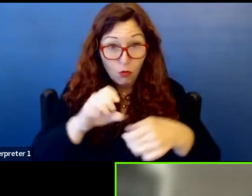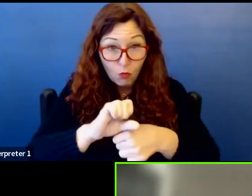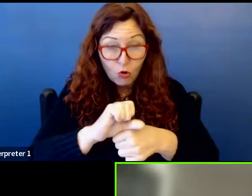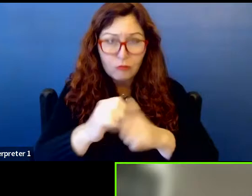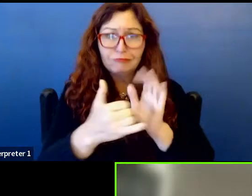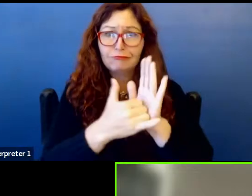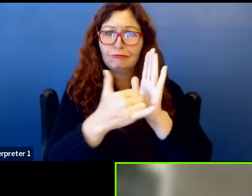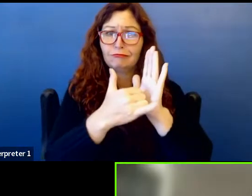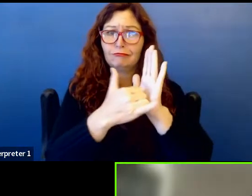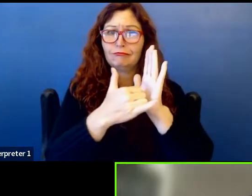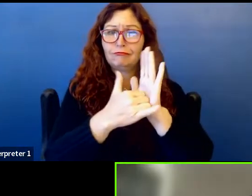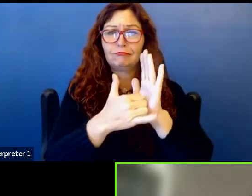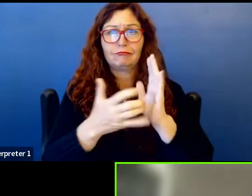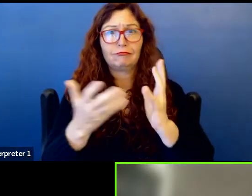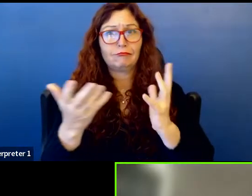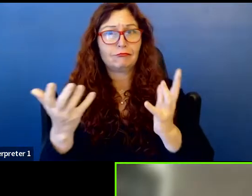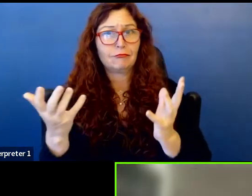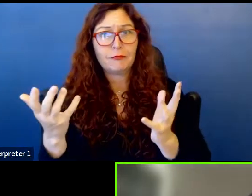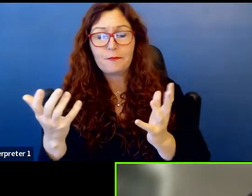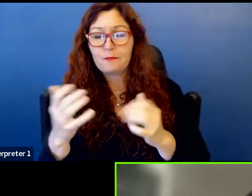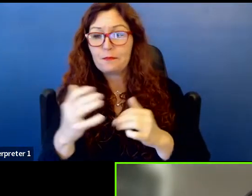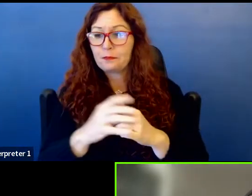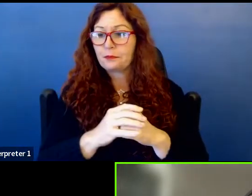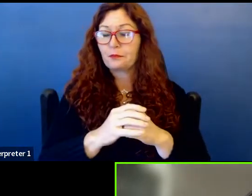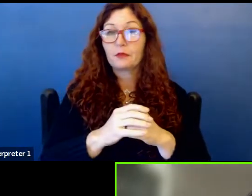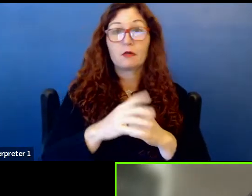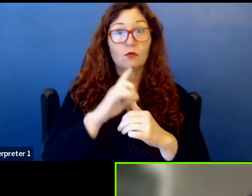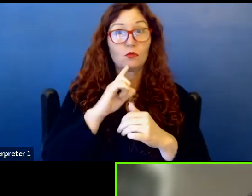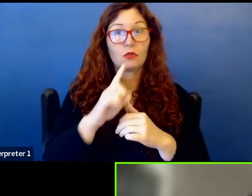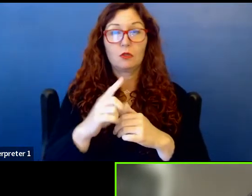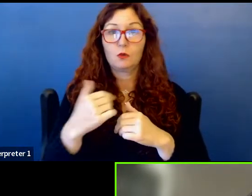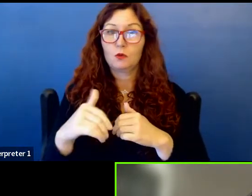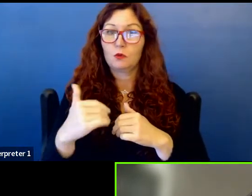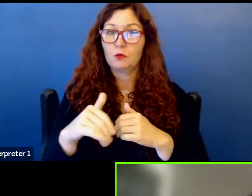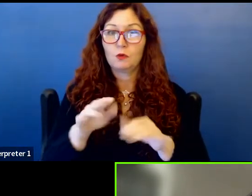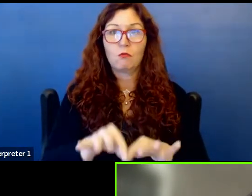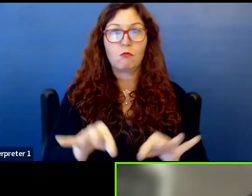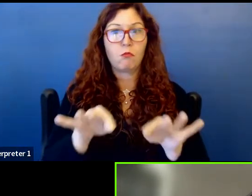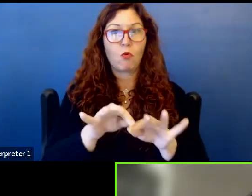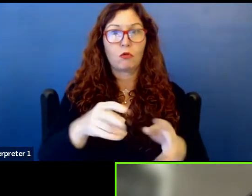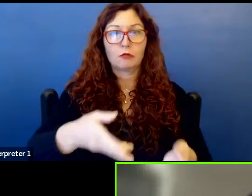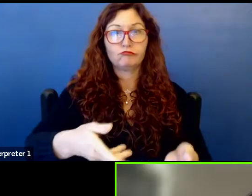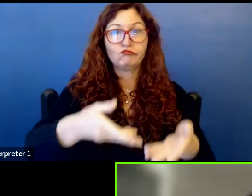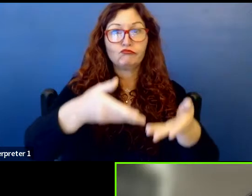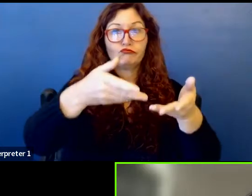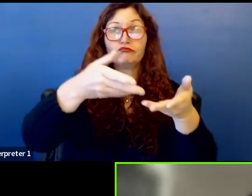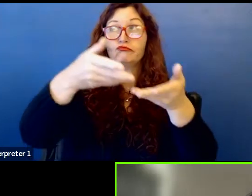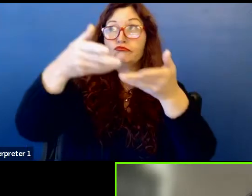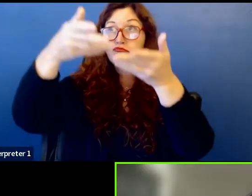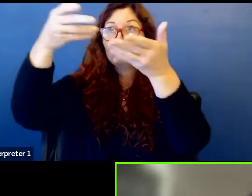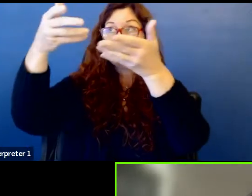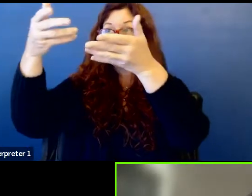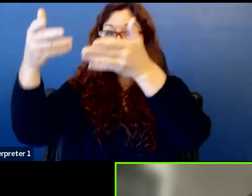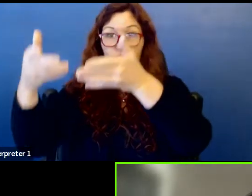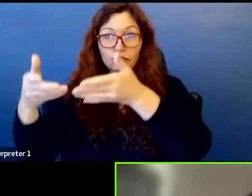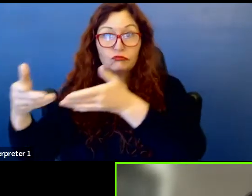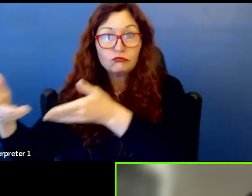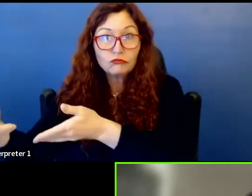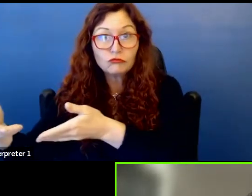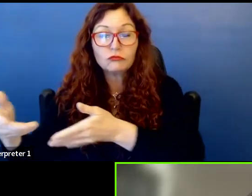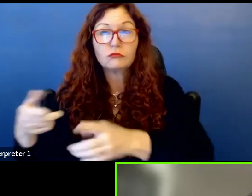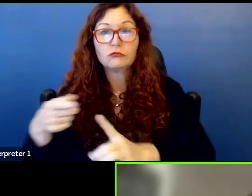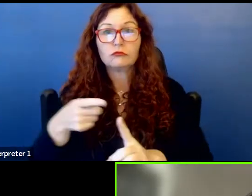and then critical lifts like we i deal with a lot of critical lifts as well um and my